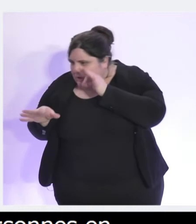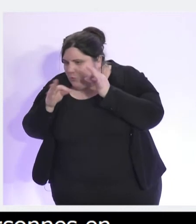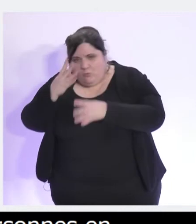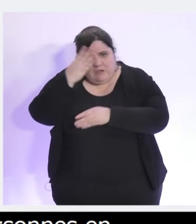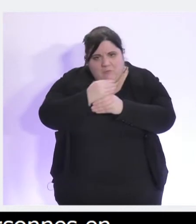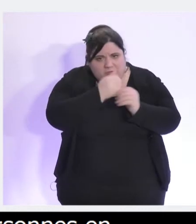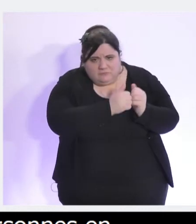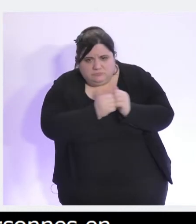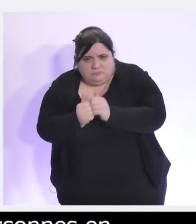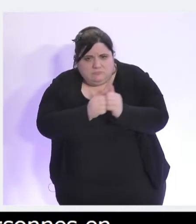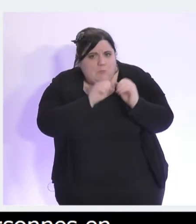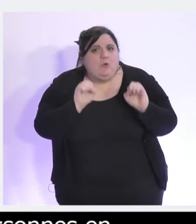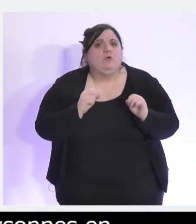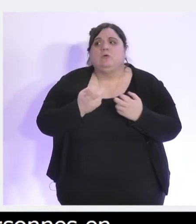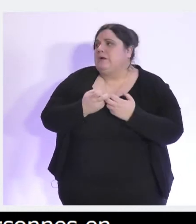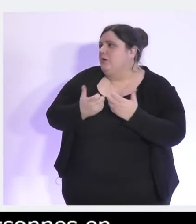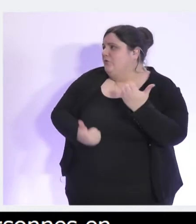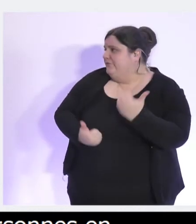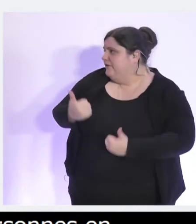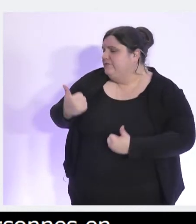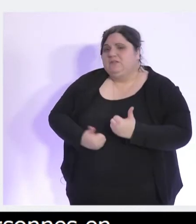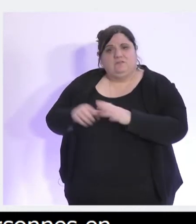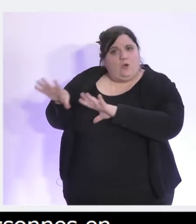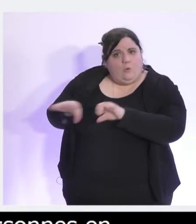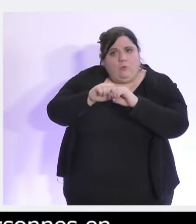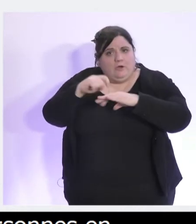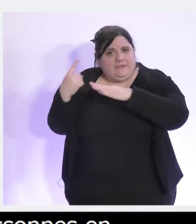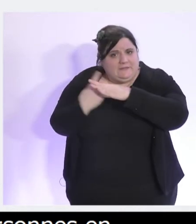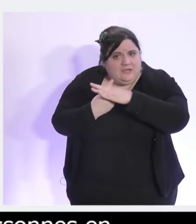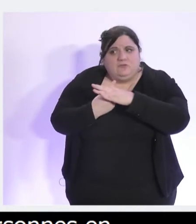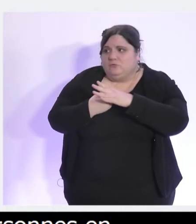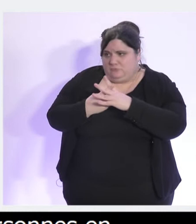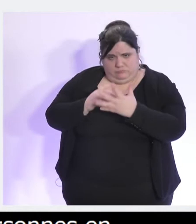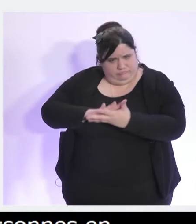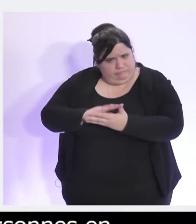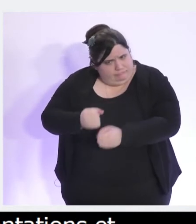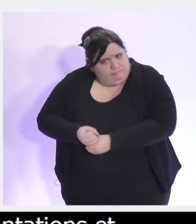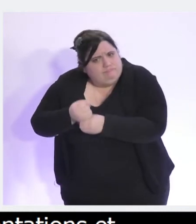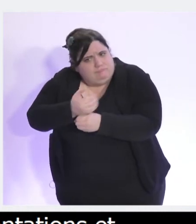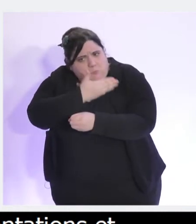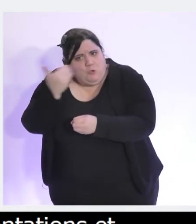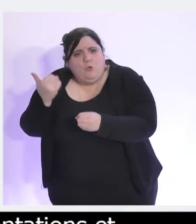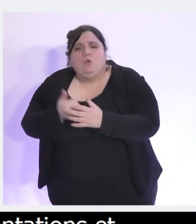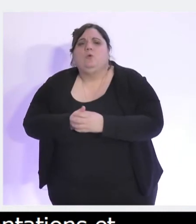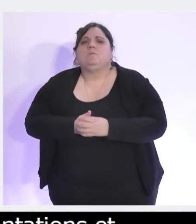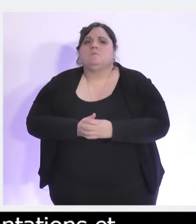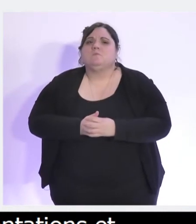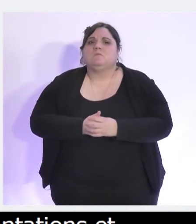services, promote hiring perspectives through affirmative action and